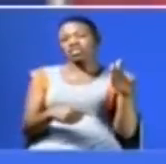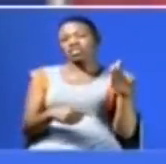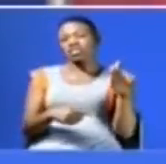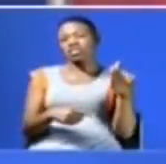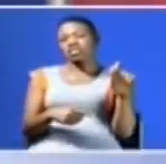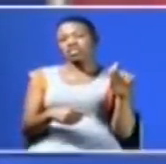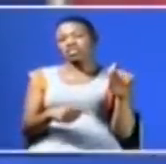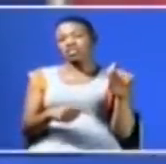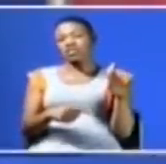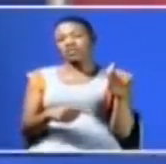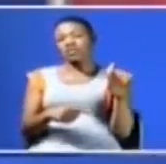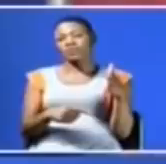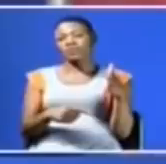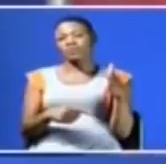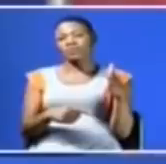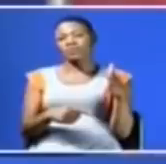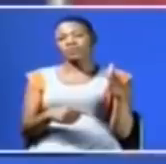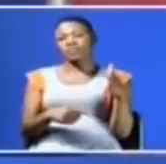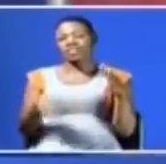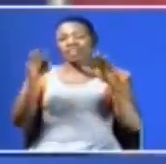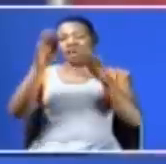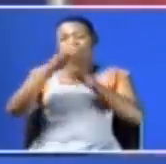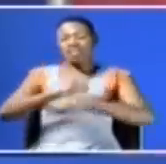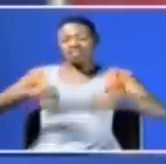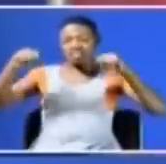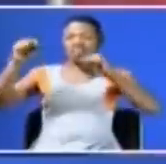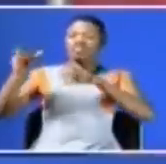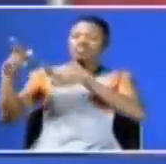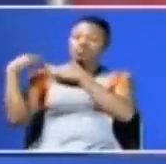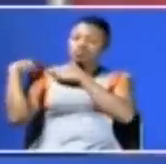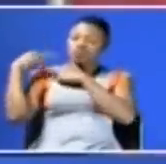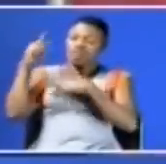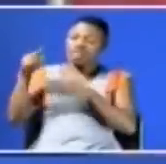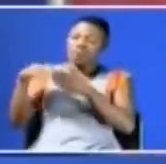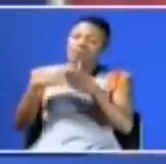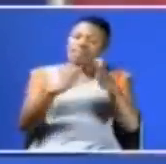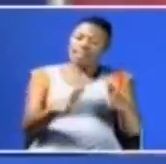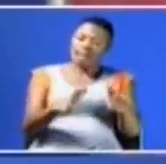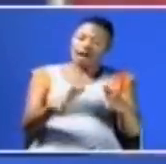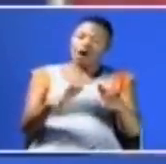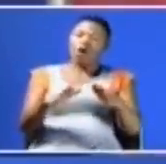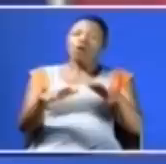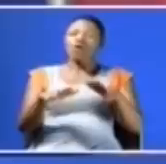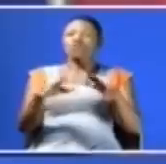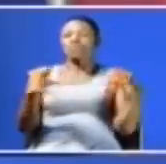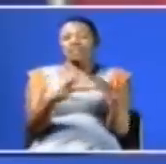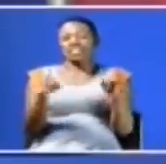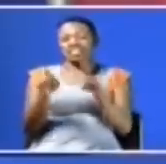with the president. Mm. I mean, you are the leader of the party, and you are the leader of the